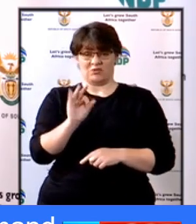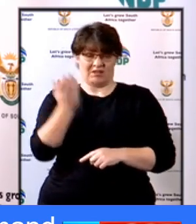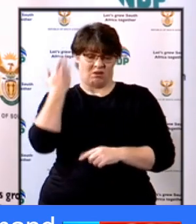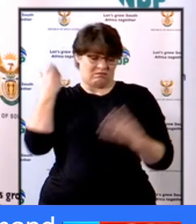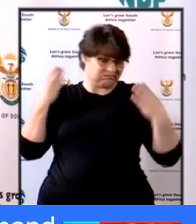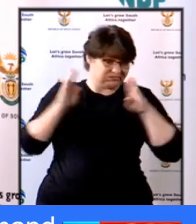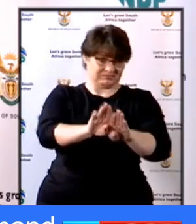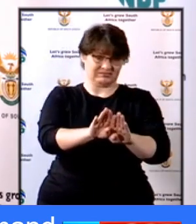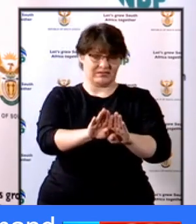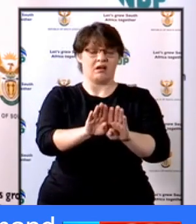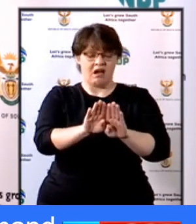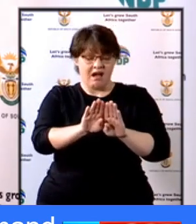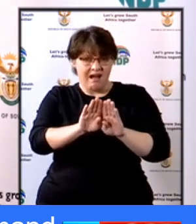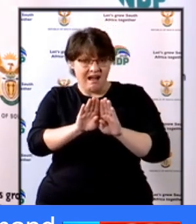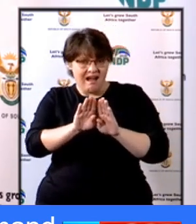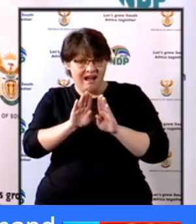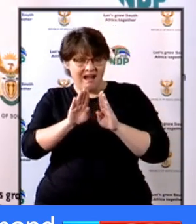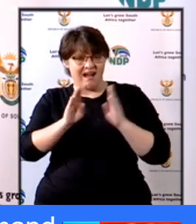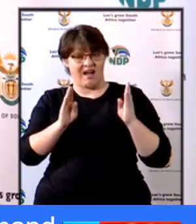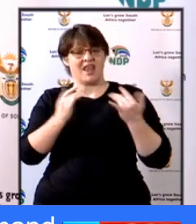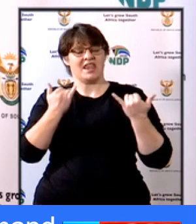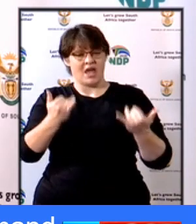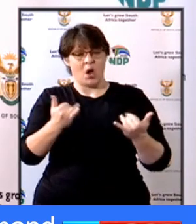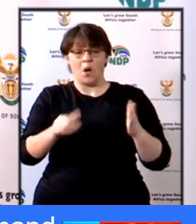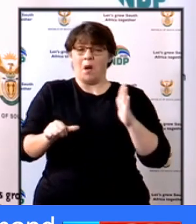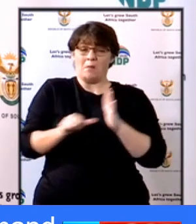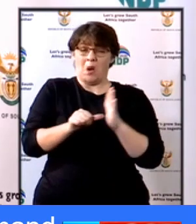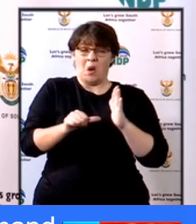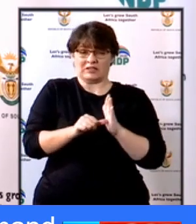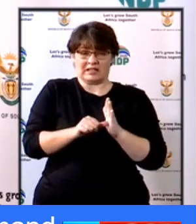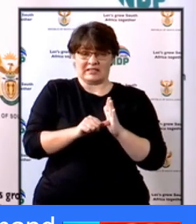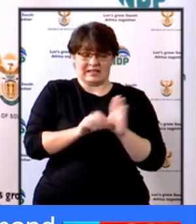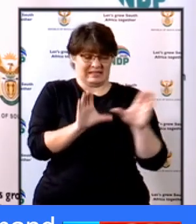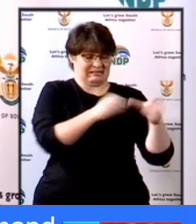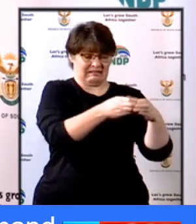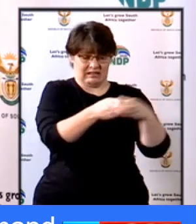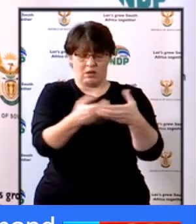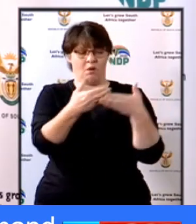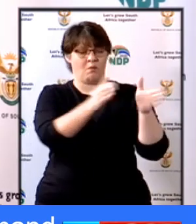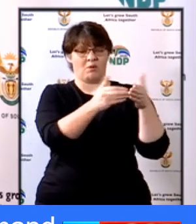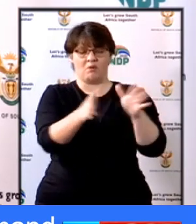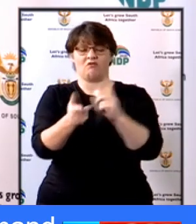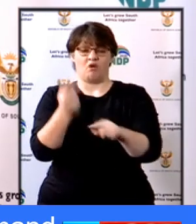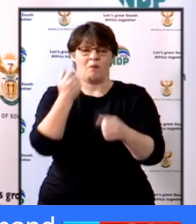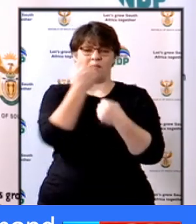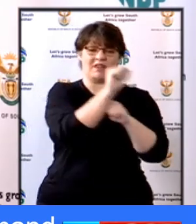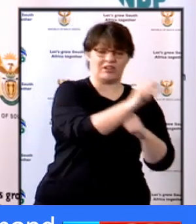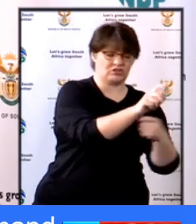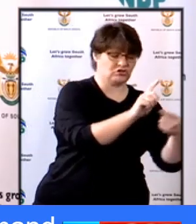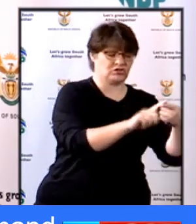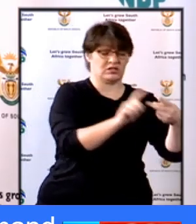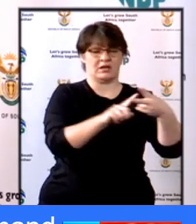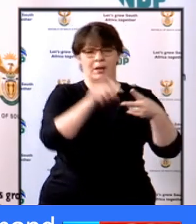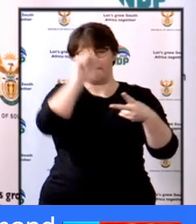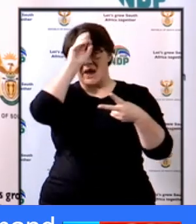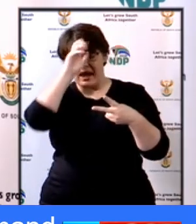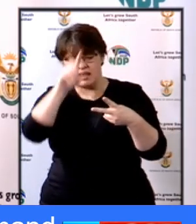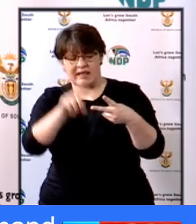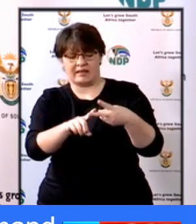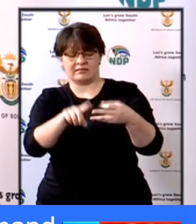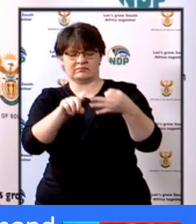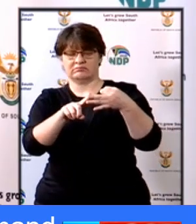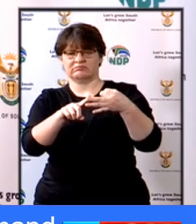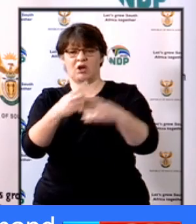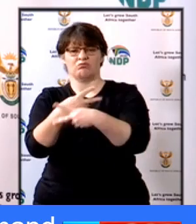ago, and it opens up all of our core productive sectors. From manufacturing to mining to all